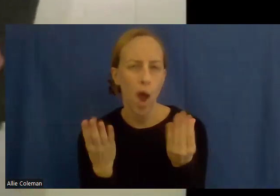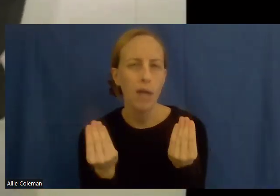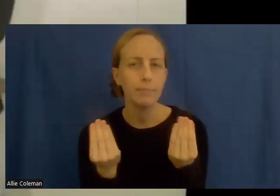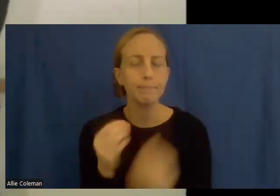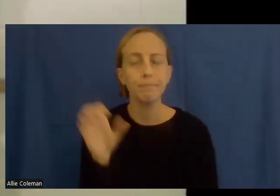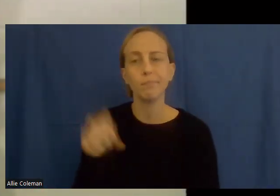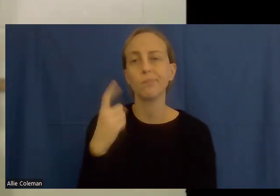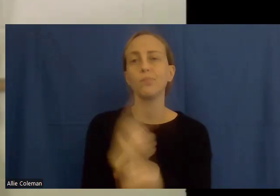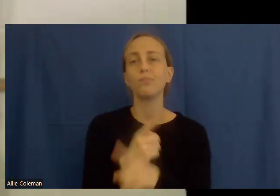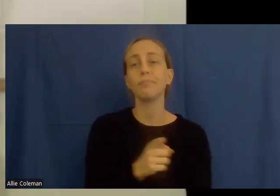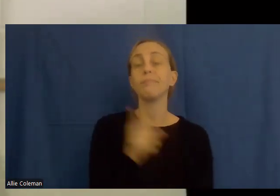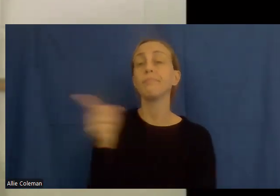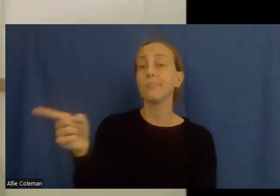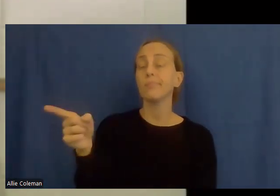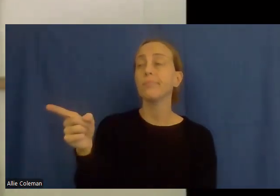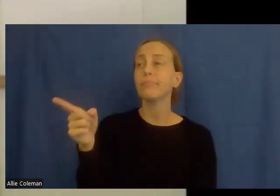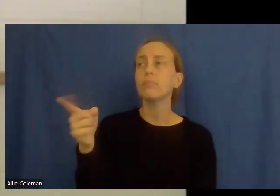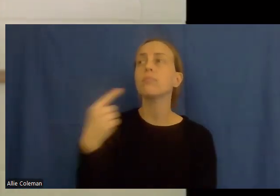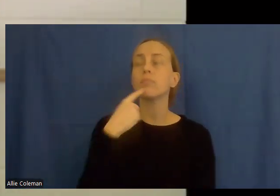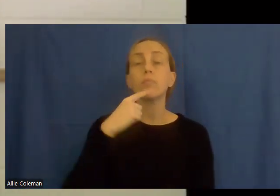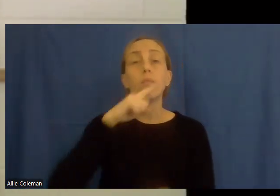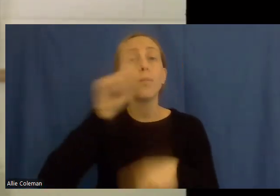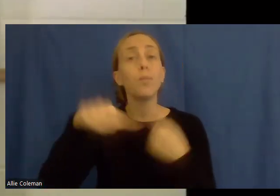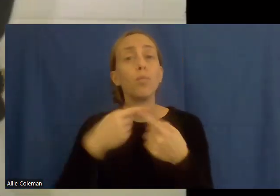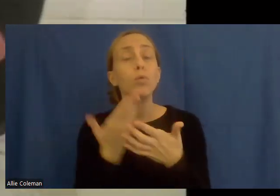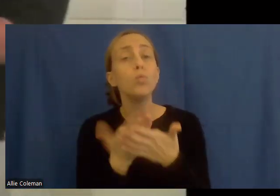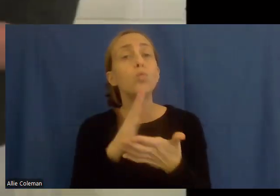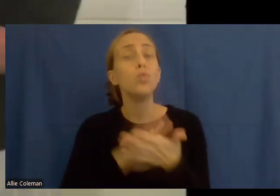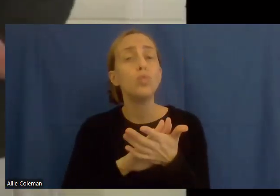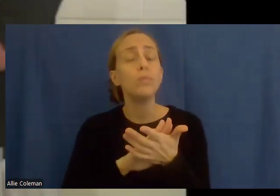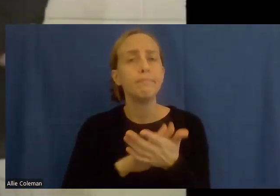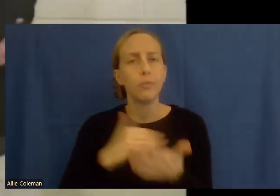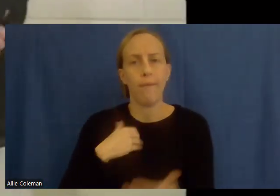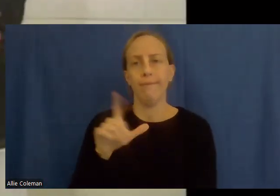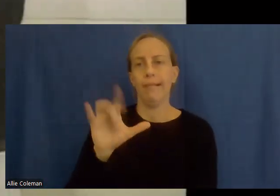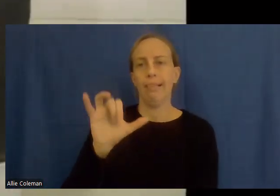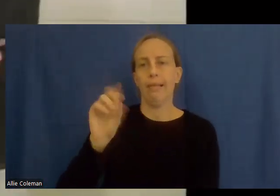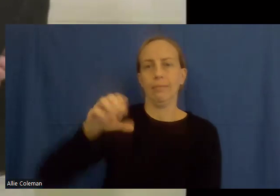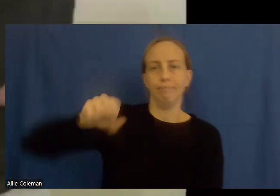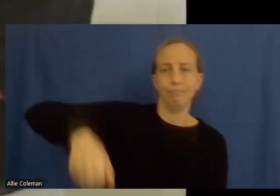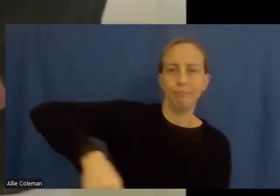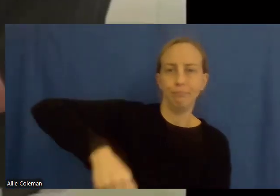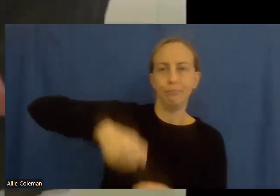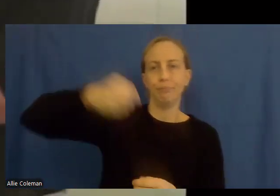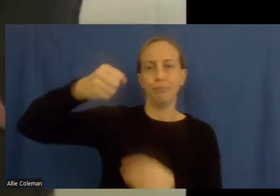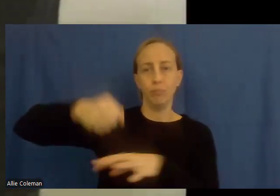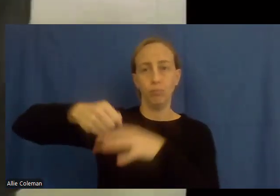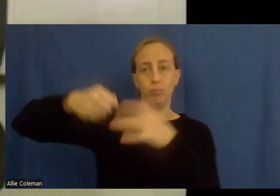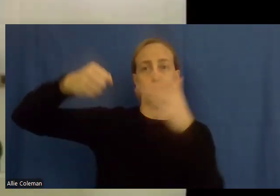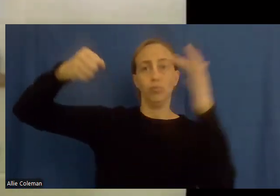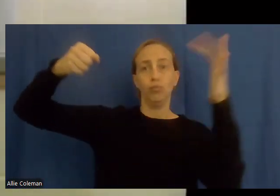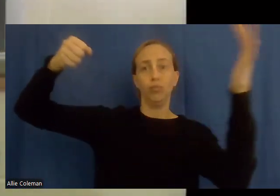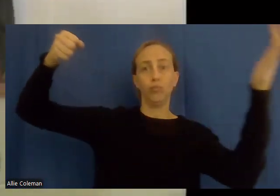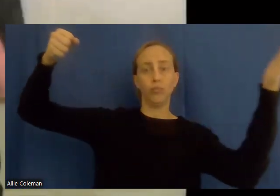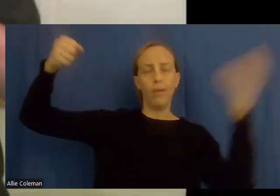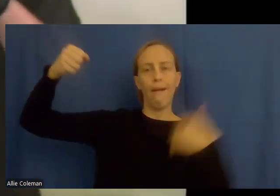when you're cooking and the steam from the pan hits the lid. Okay, that's one. If you're boiling something, cooking something, you take the lid and